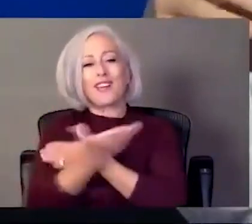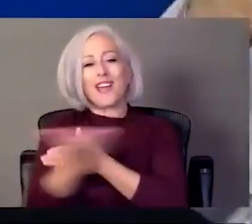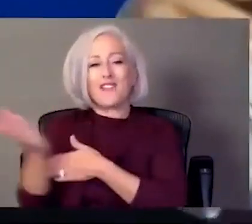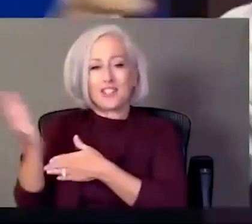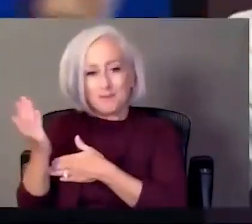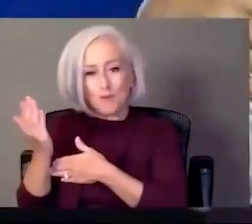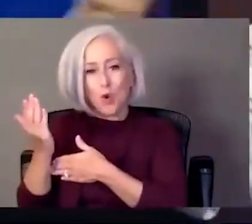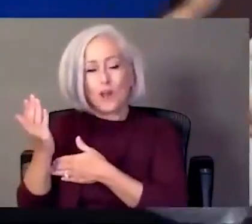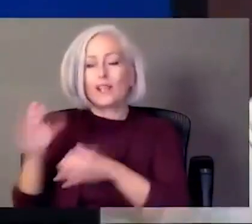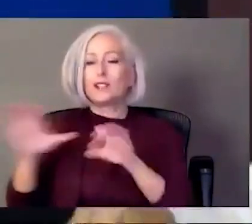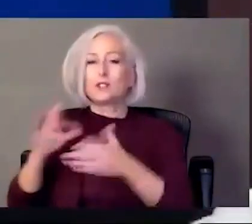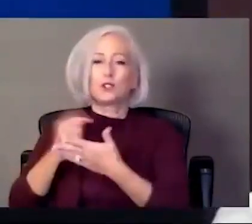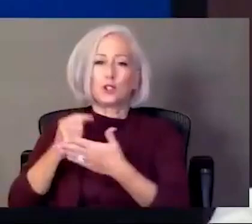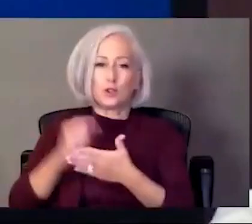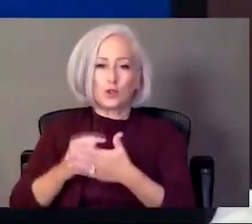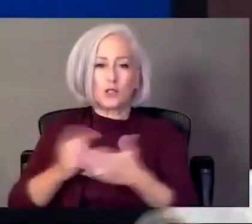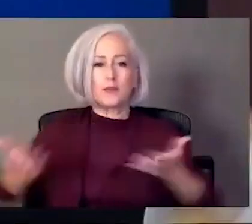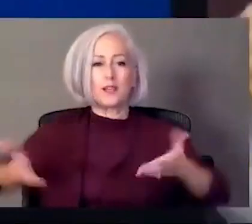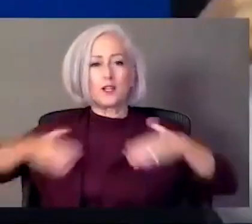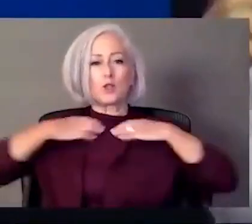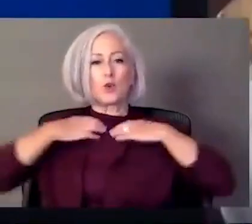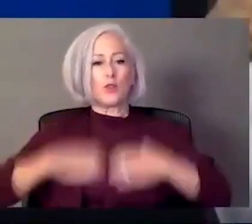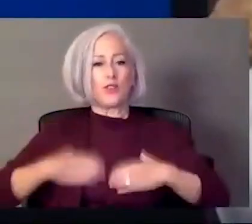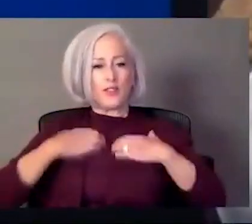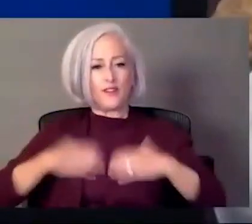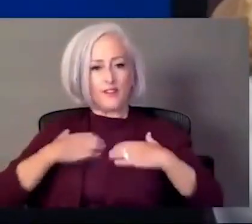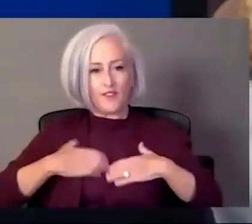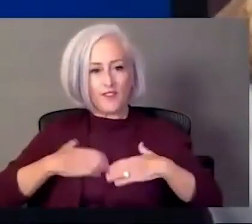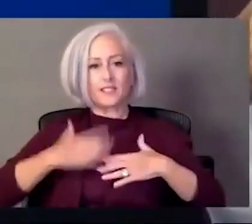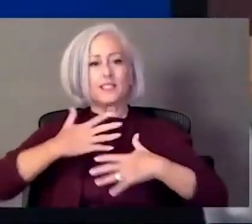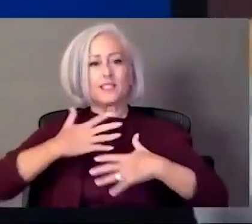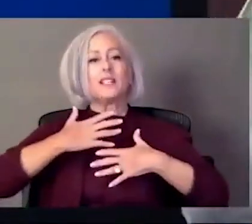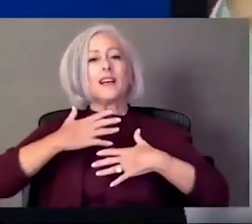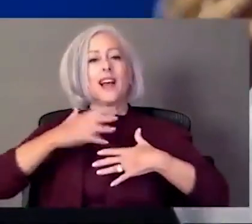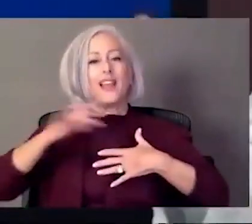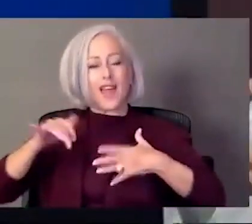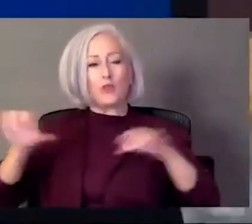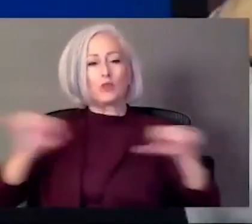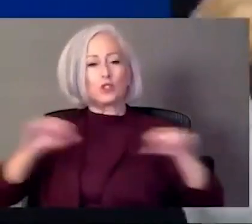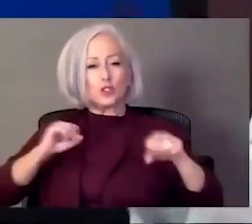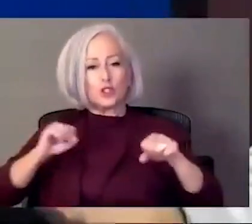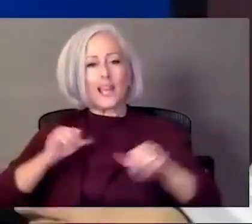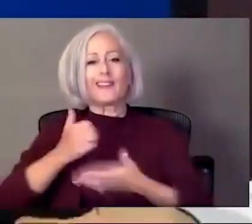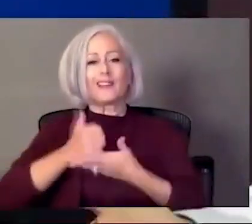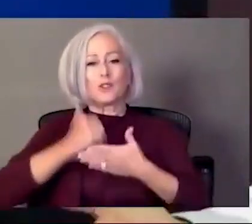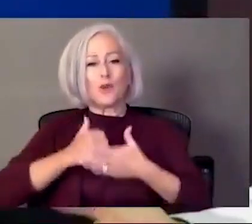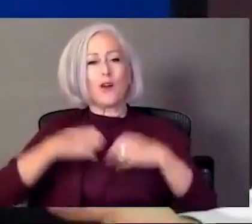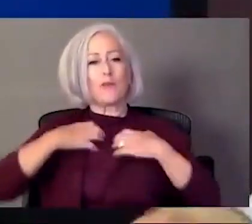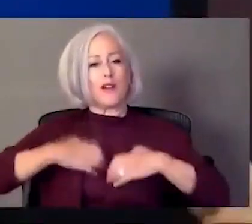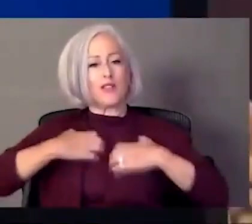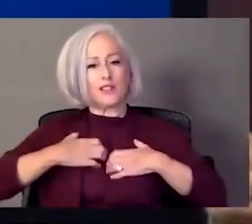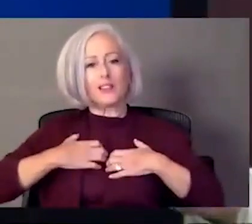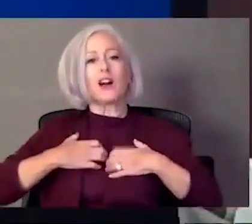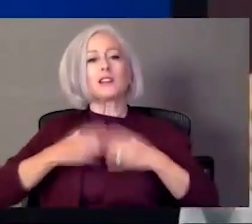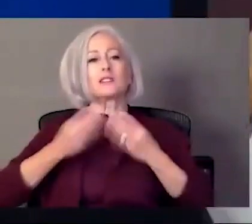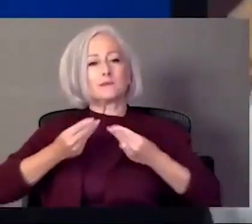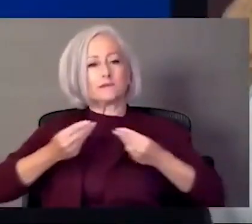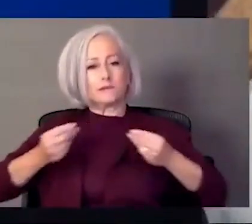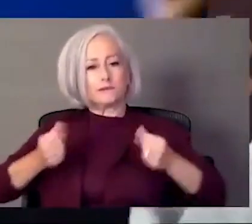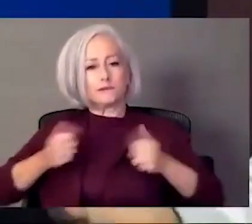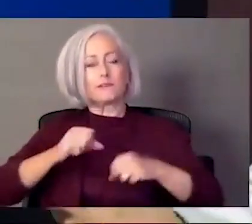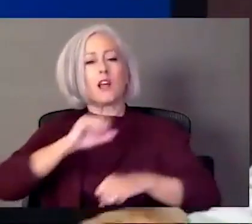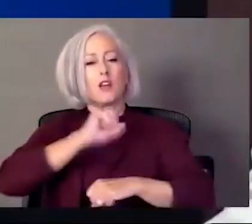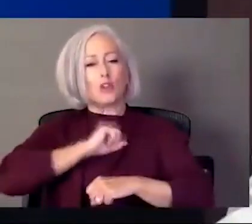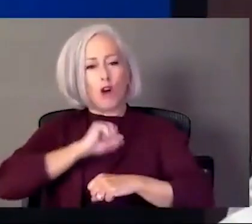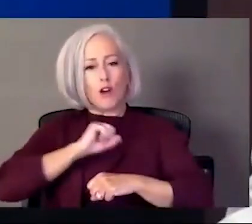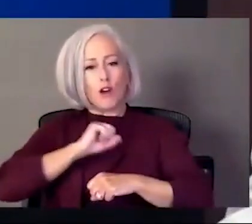the vest, she put it on, she shake, rattle, and roll, and do the stuff that helps loosen up secretions. You cough it out, and then it takes about half an hour, but you cough about an hour, and even that's